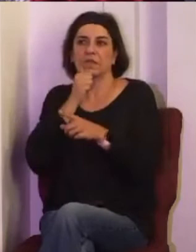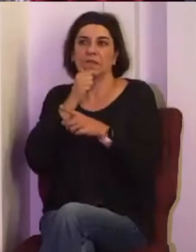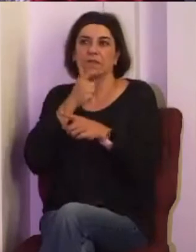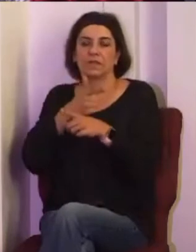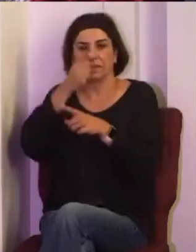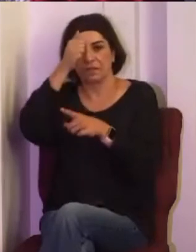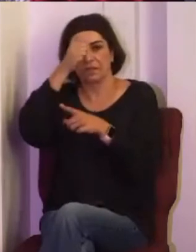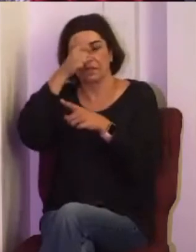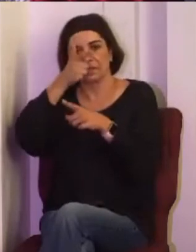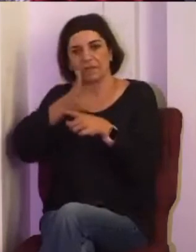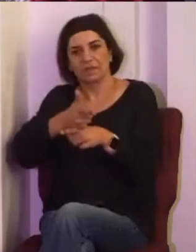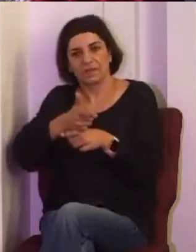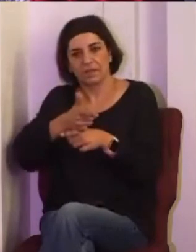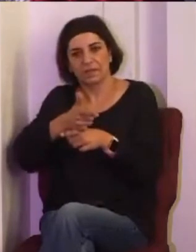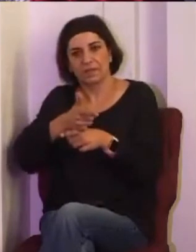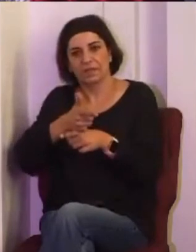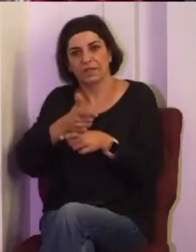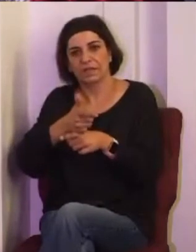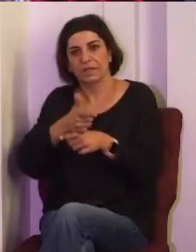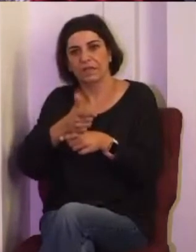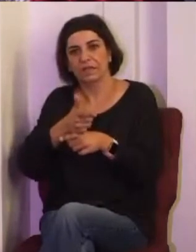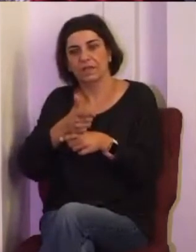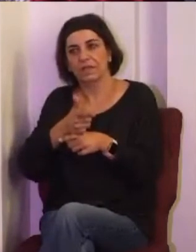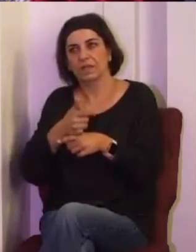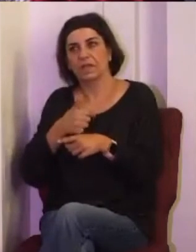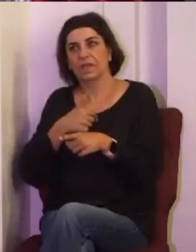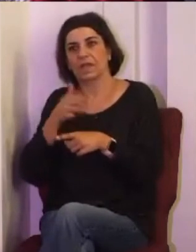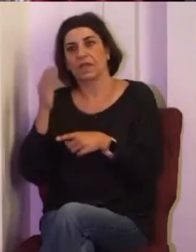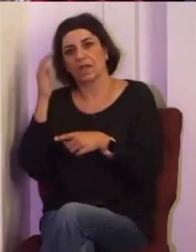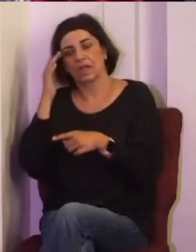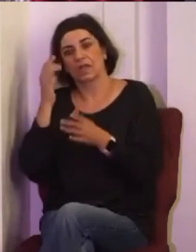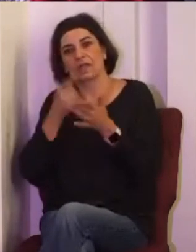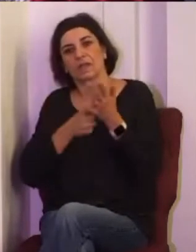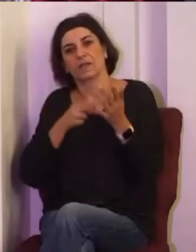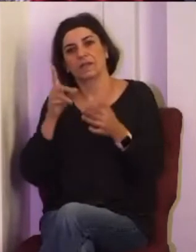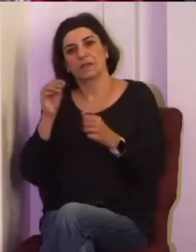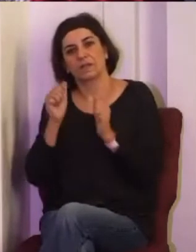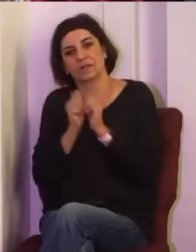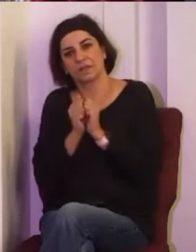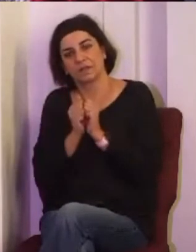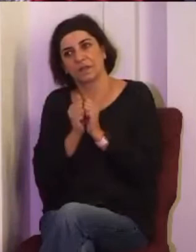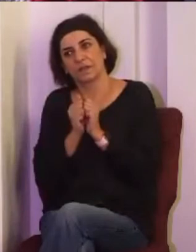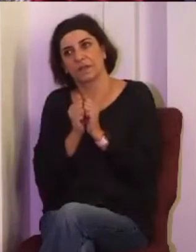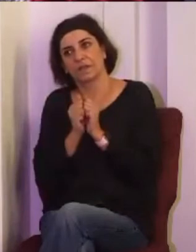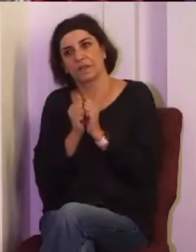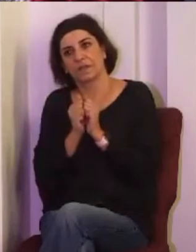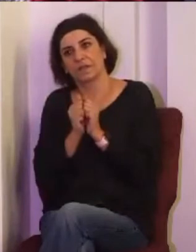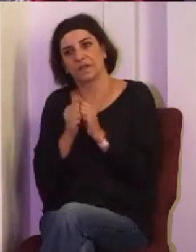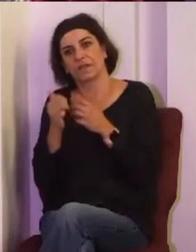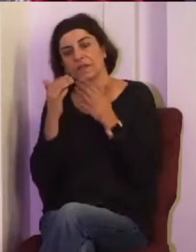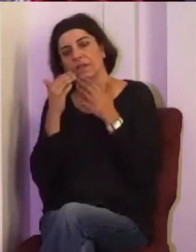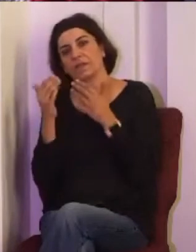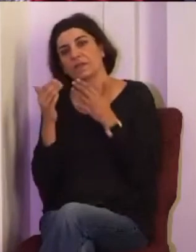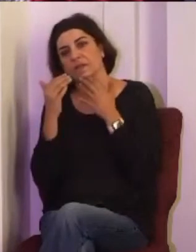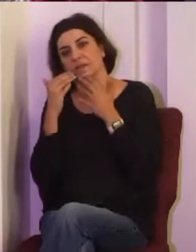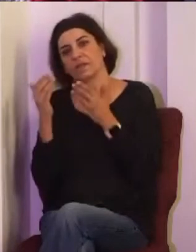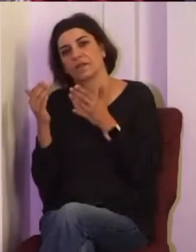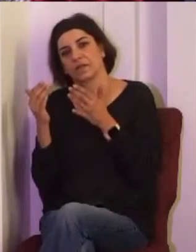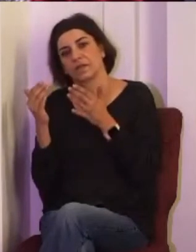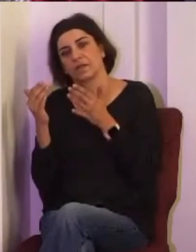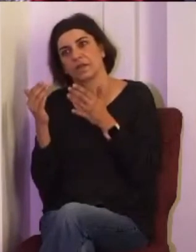spiritual siblings, than I know what to do with. And